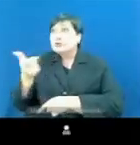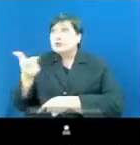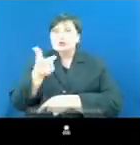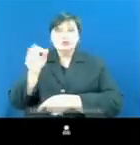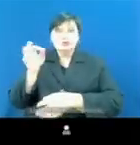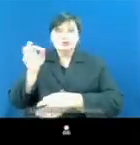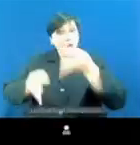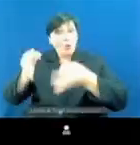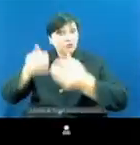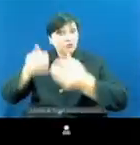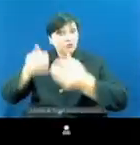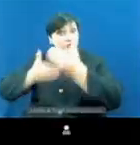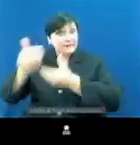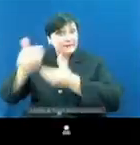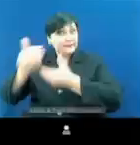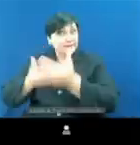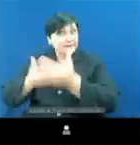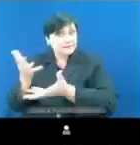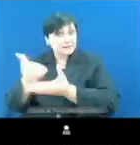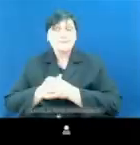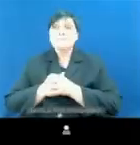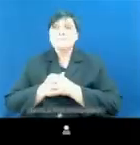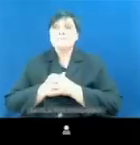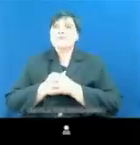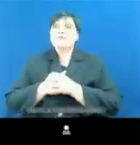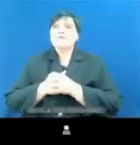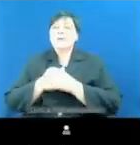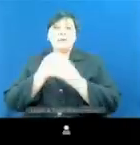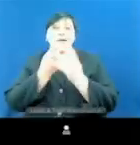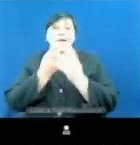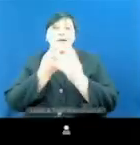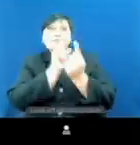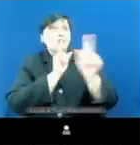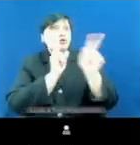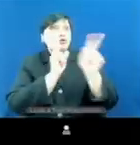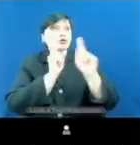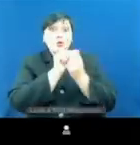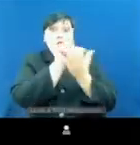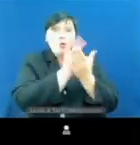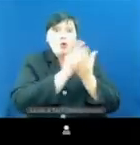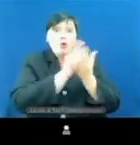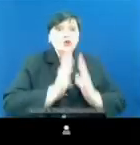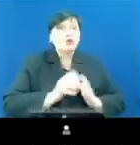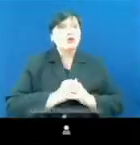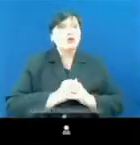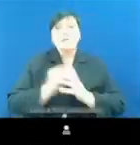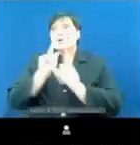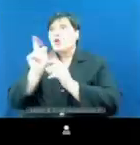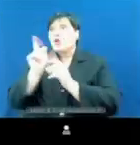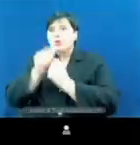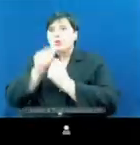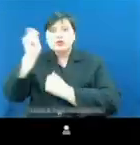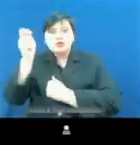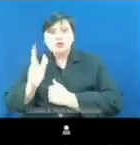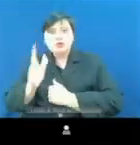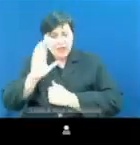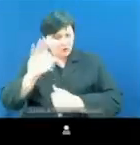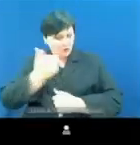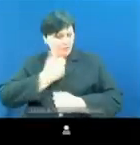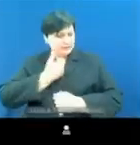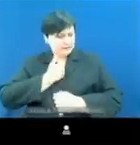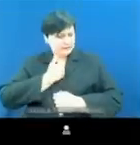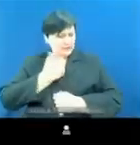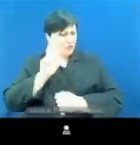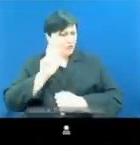proceedings. I would talk to lawyers. I would talk to judges. I know when I was in law school, we got an appointment with one of our